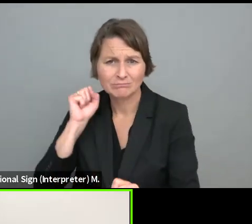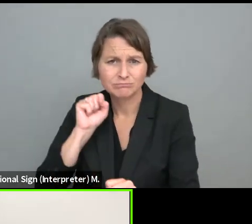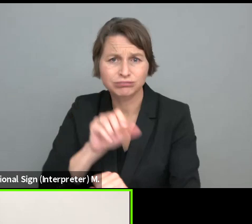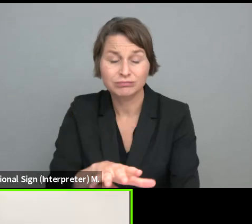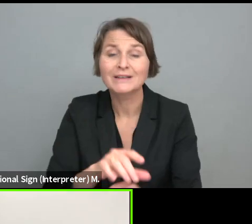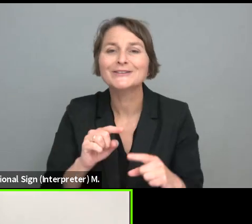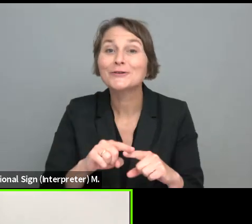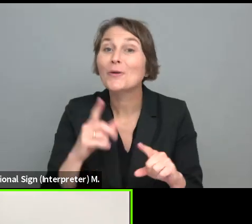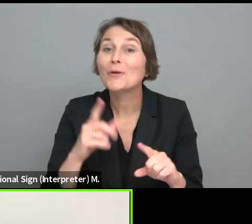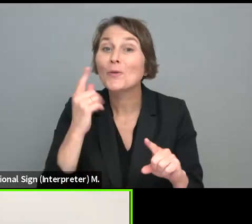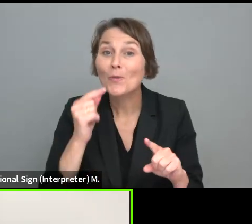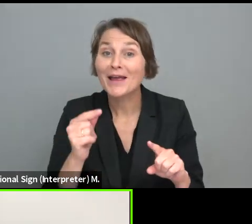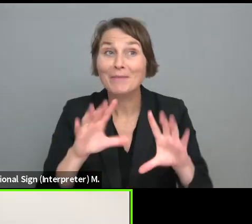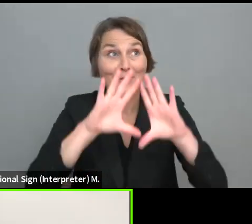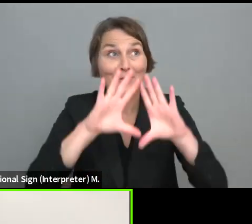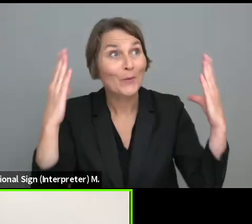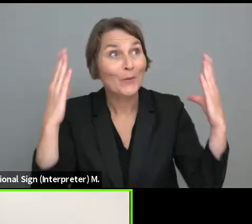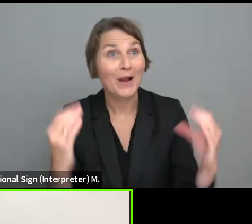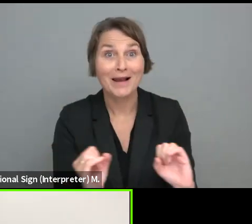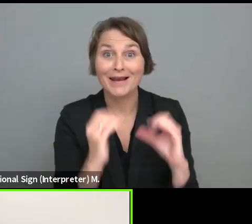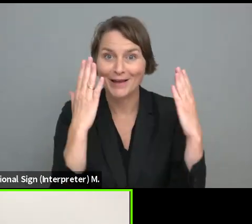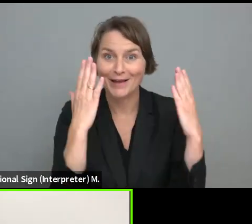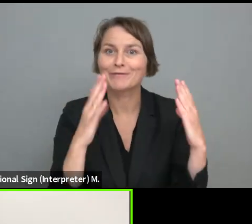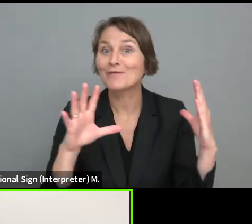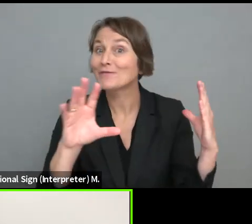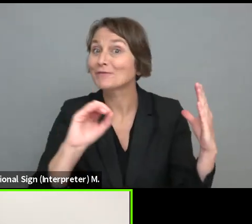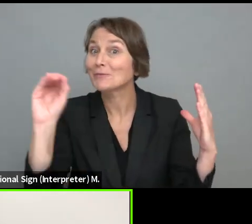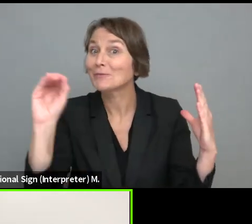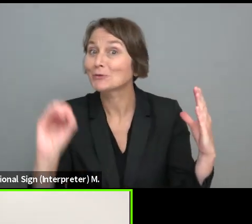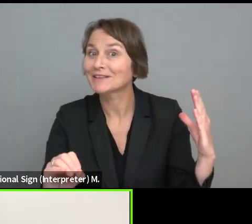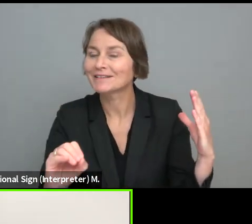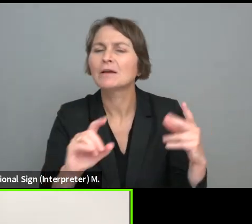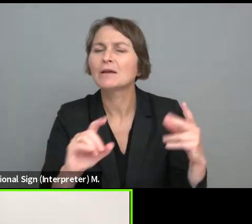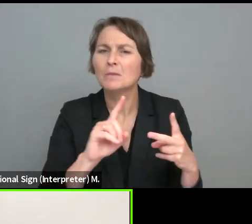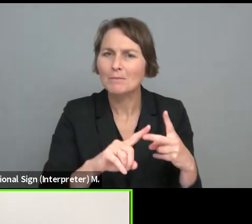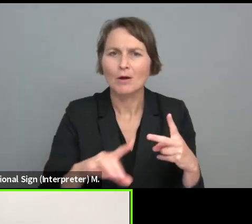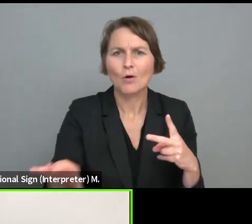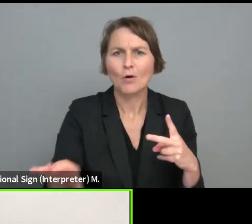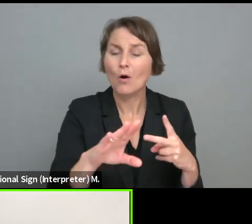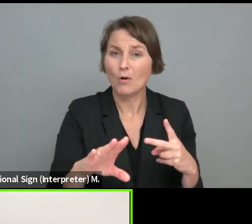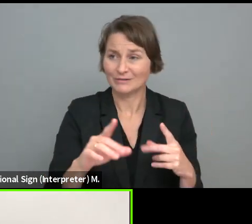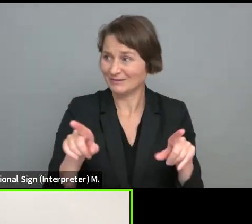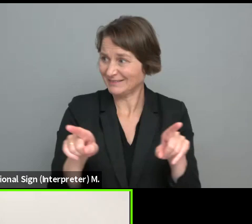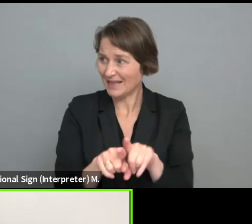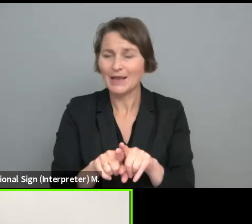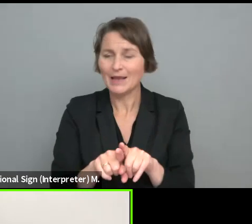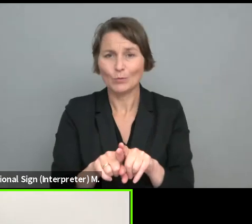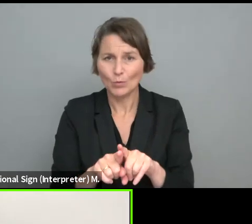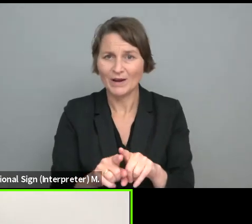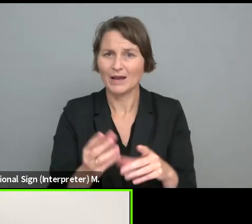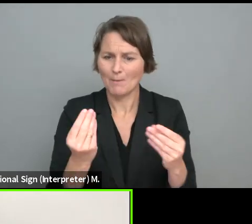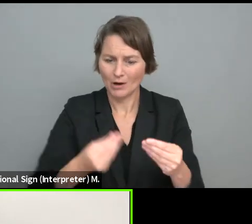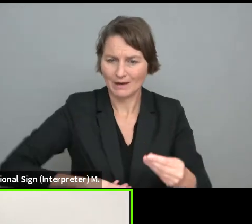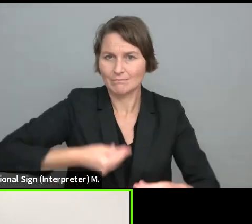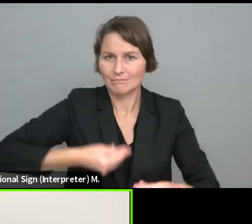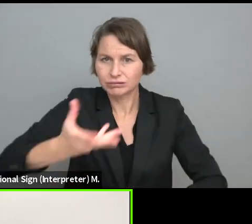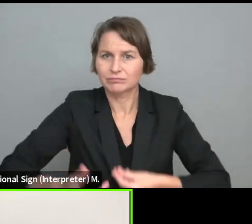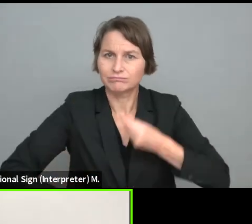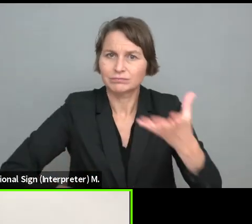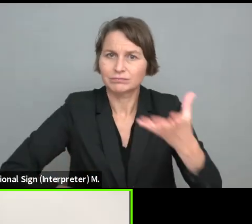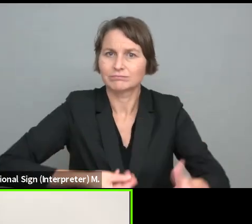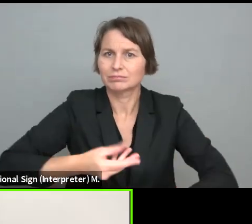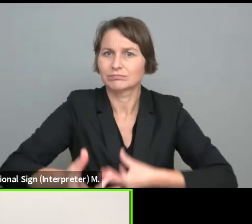population, but we're also, a huge portion of the spenders in the population. So you have to look at that. You have to look at